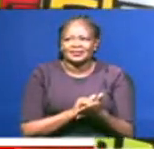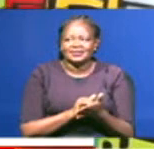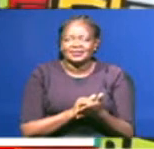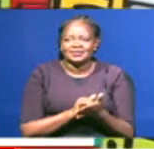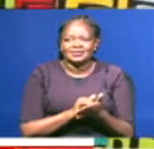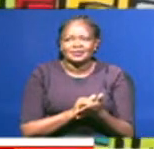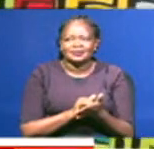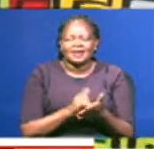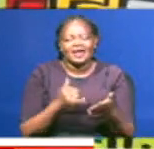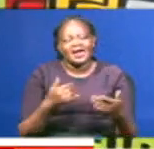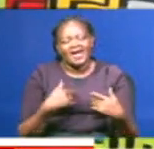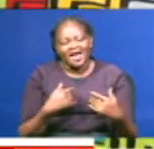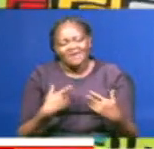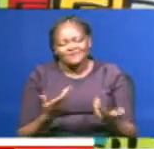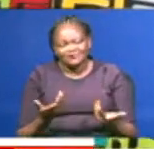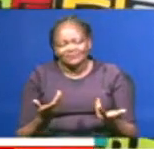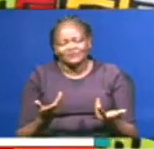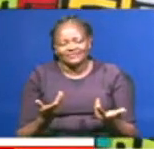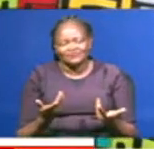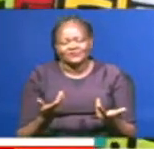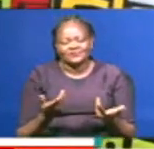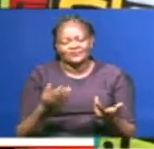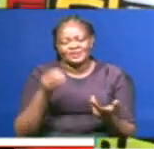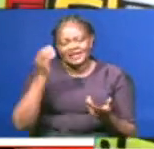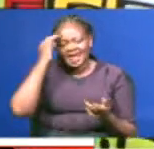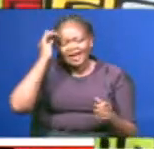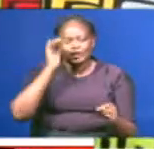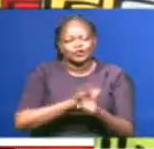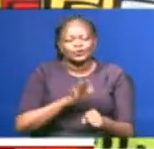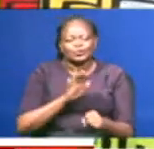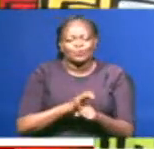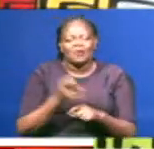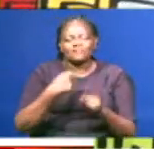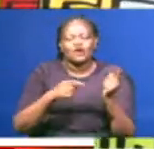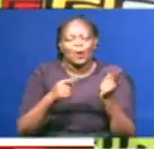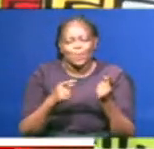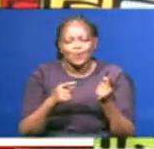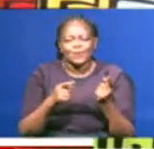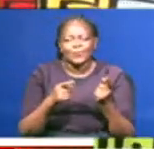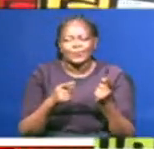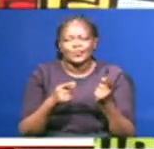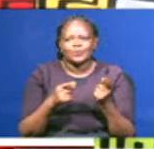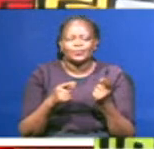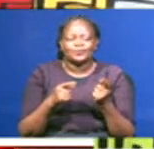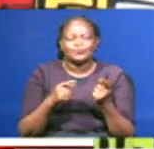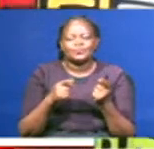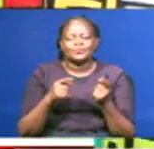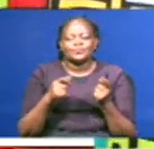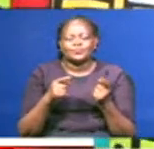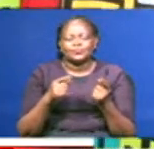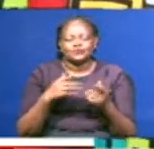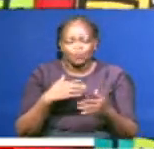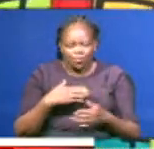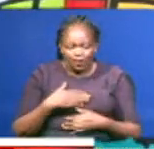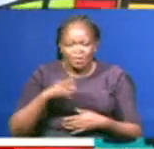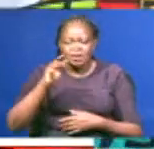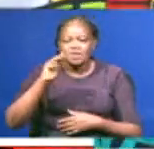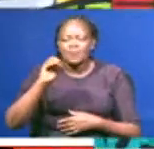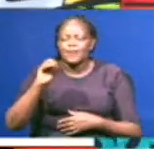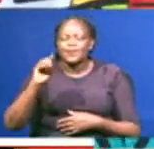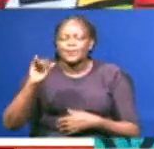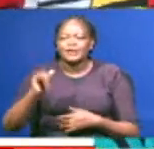I've gained a lot of insight from his perspective on what we